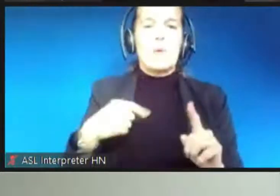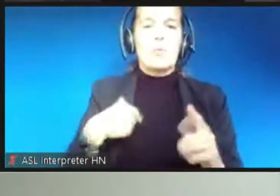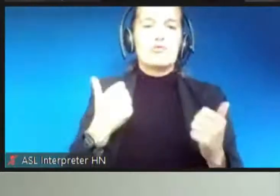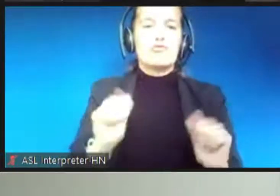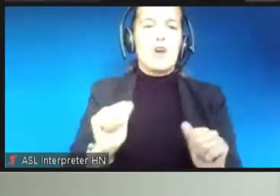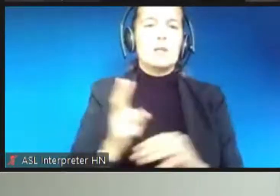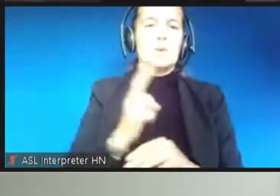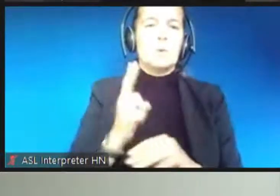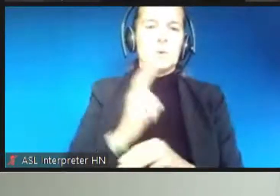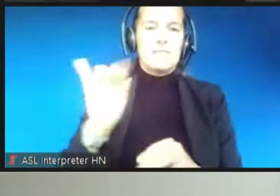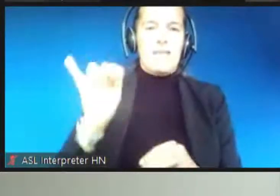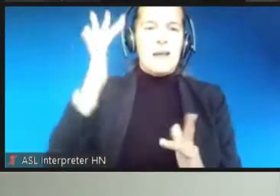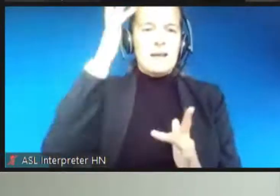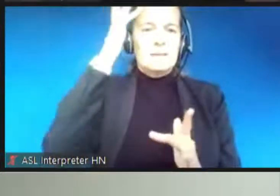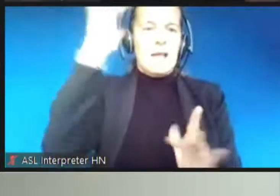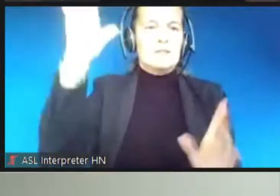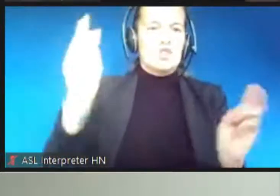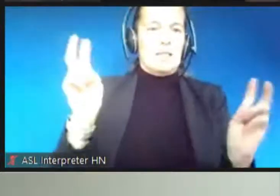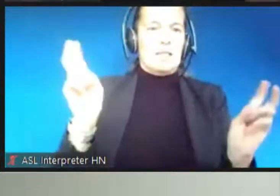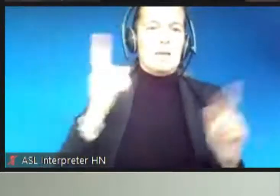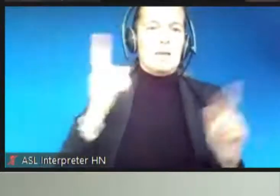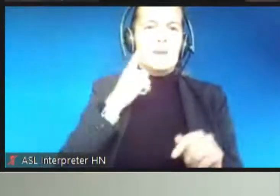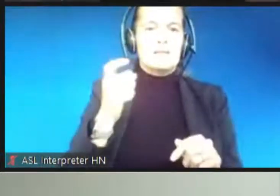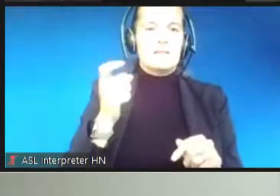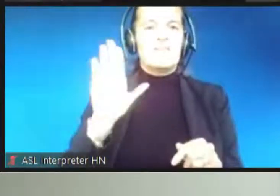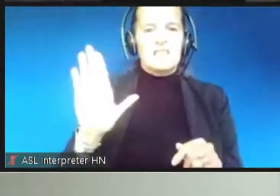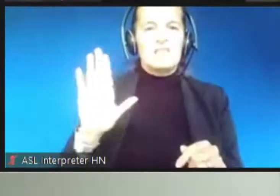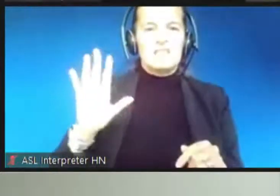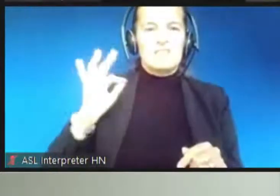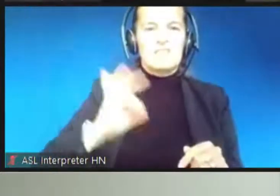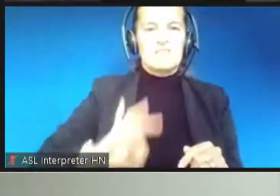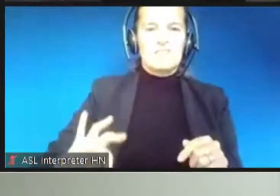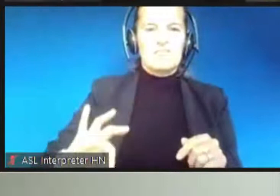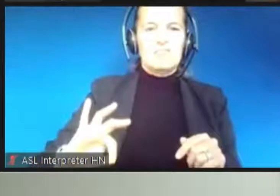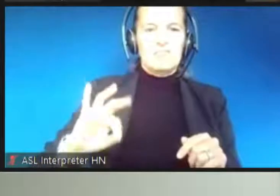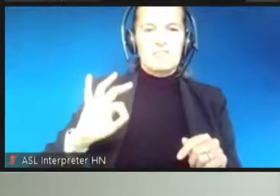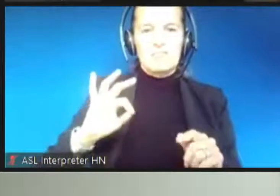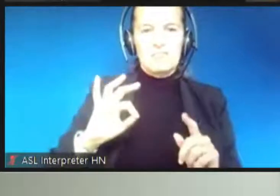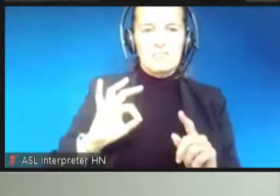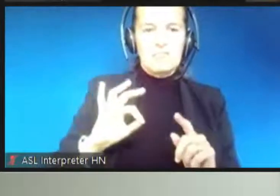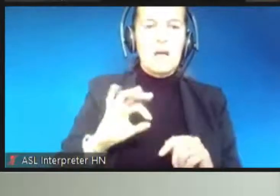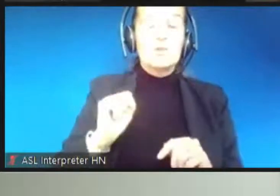intelligently because of its logistical advantages. Remember that the best